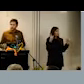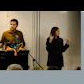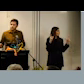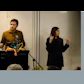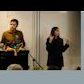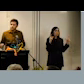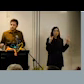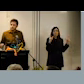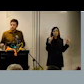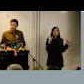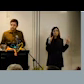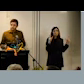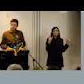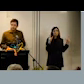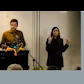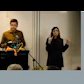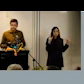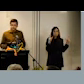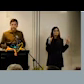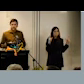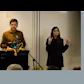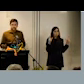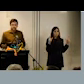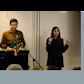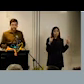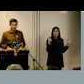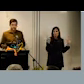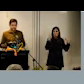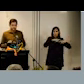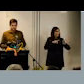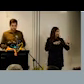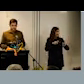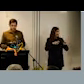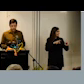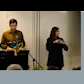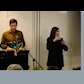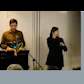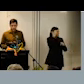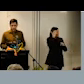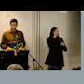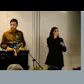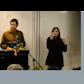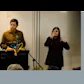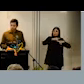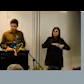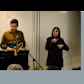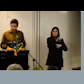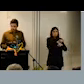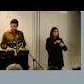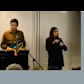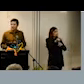where his brain activity looks like that. And so by measuring brain activity, we're able to really determine what sort